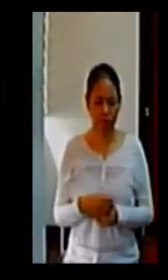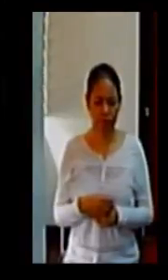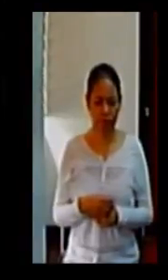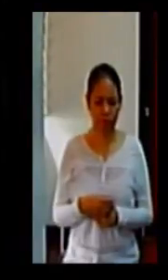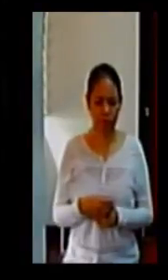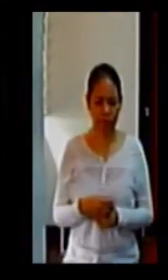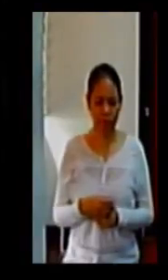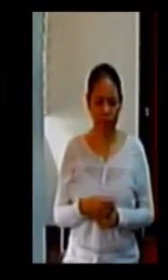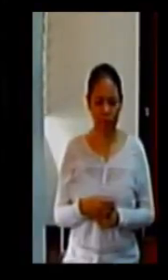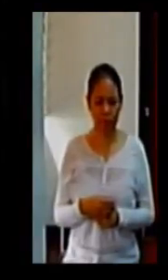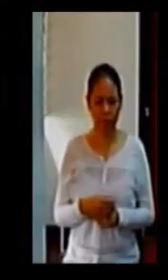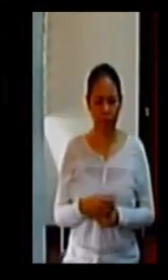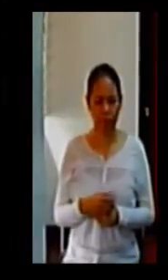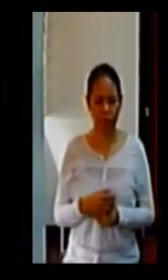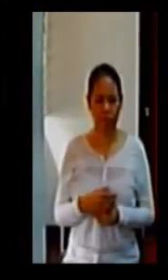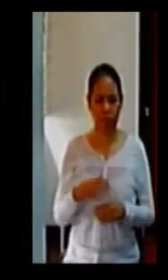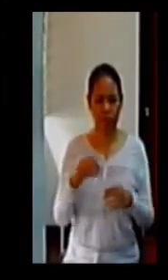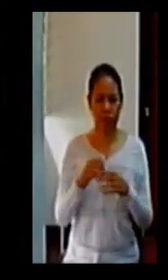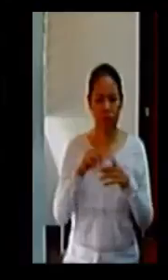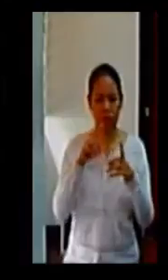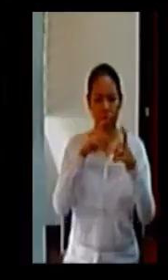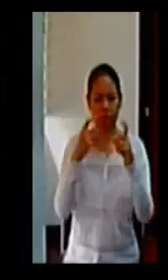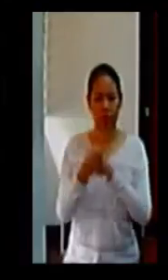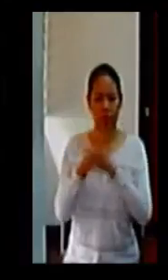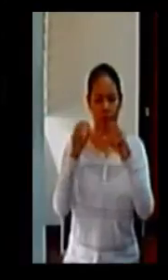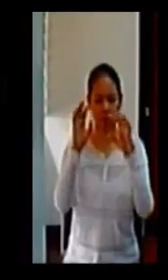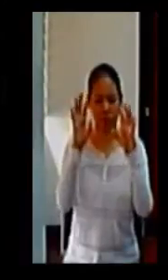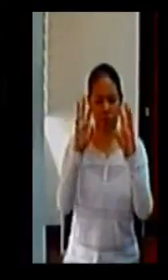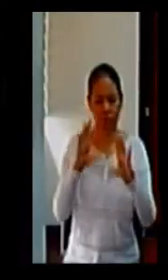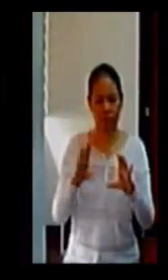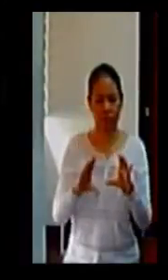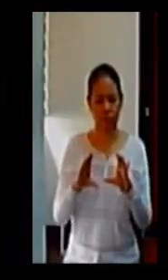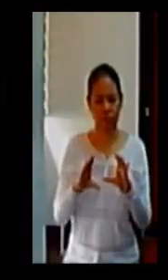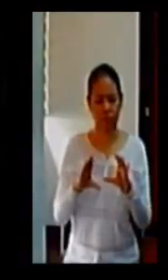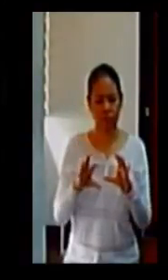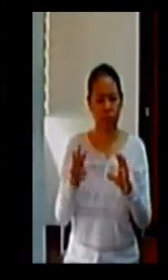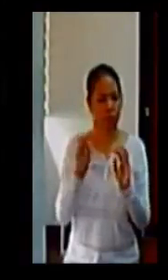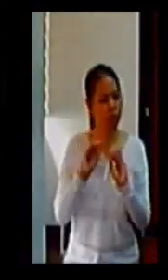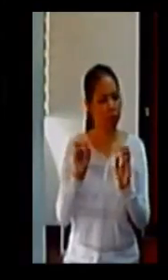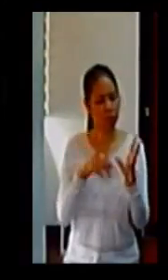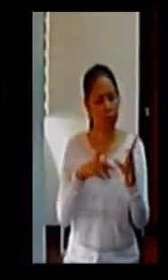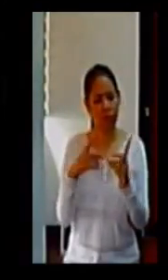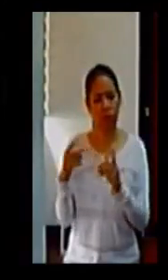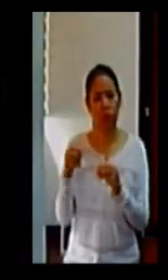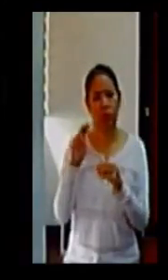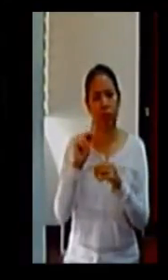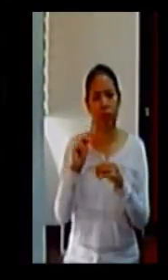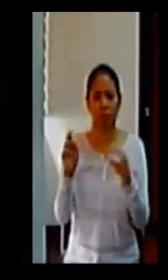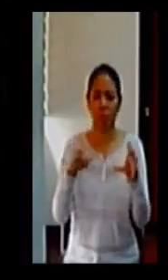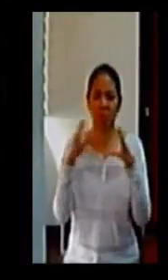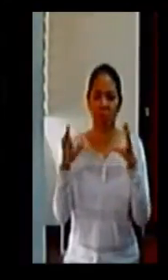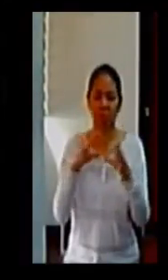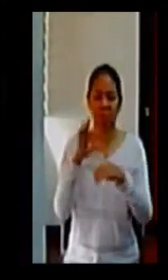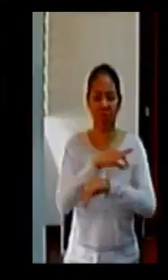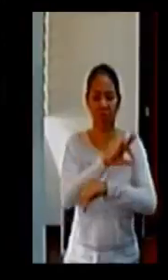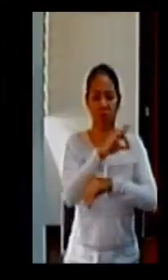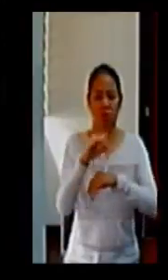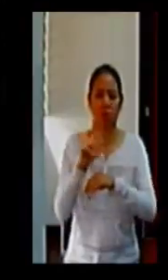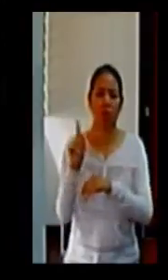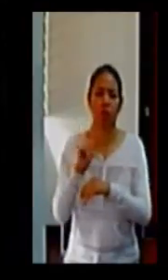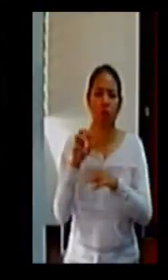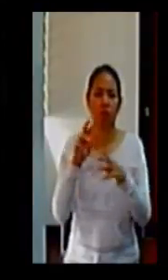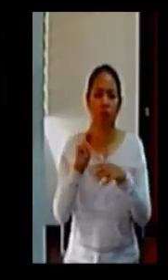So sa pagbago ng panahon, wala kaming magawa. Kailangan pa naming trabahuin yung aming palayan. So what we need is to